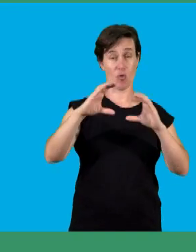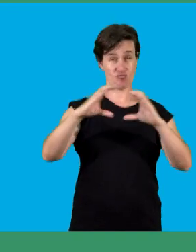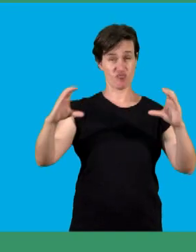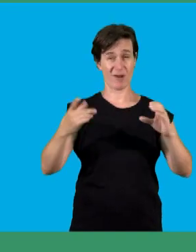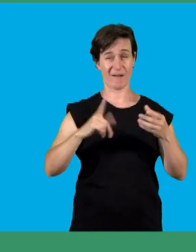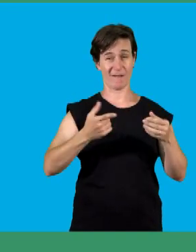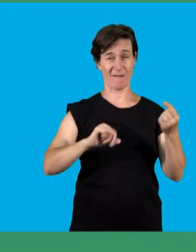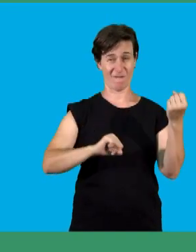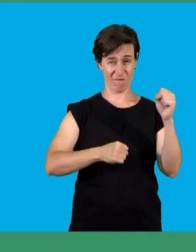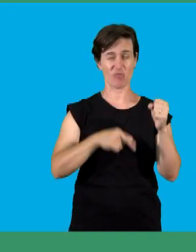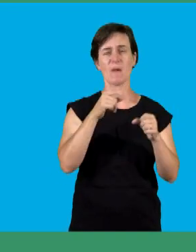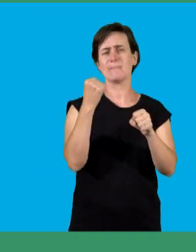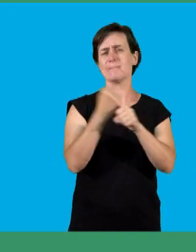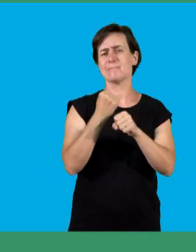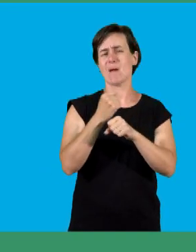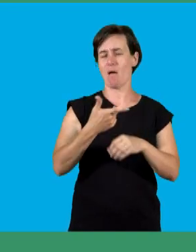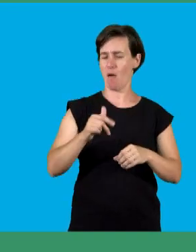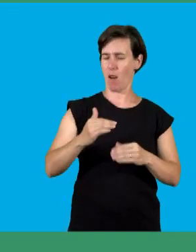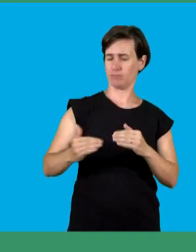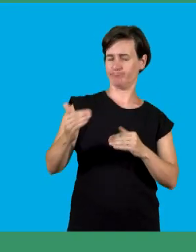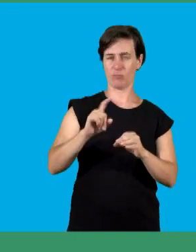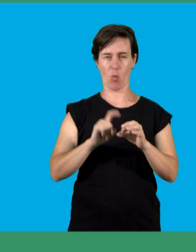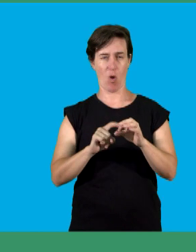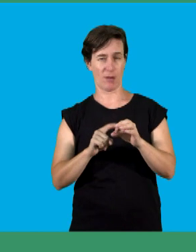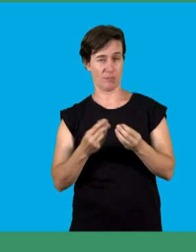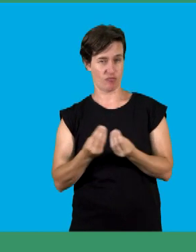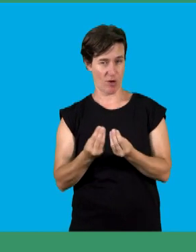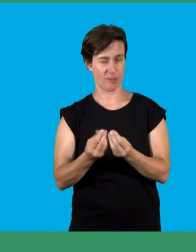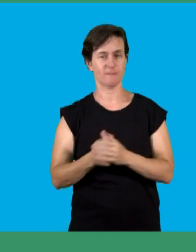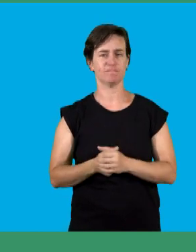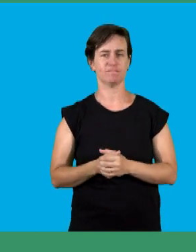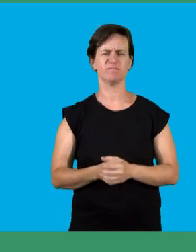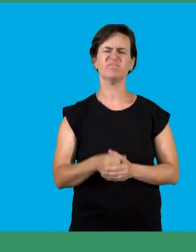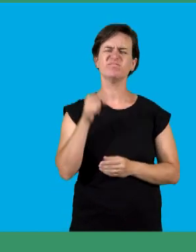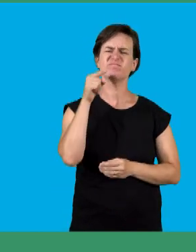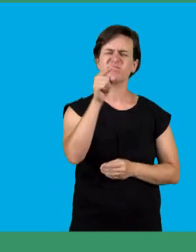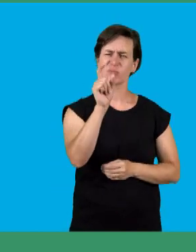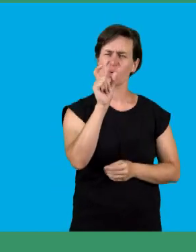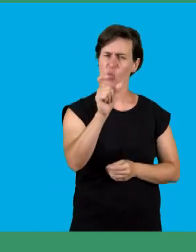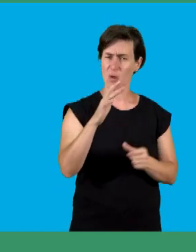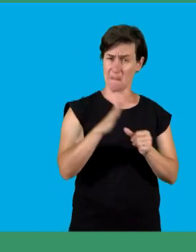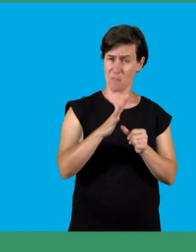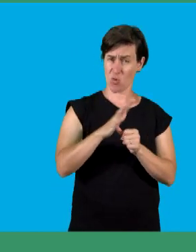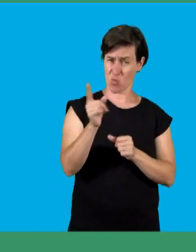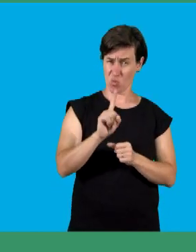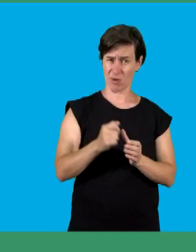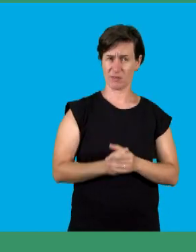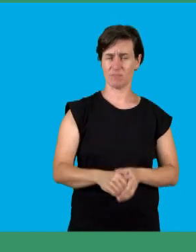products. Here's a brick factory, it produces quality product. So our keyword here would be the